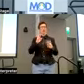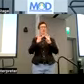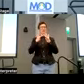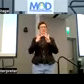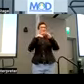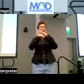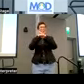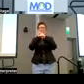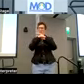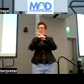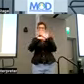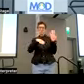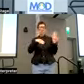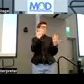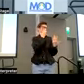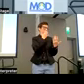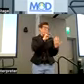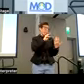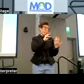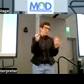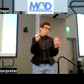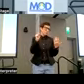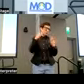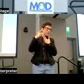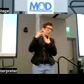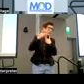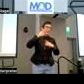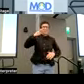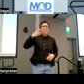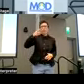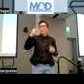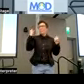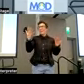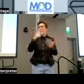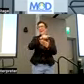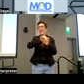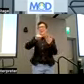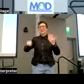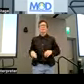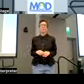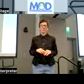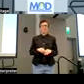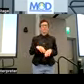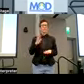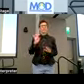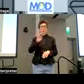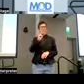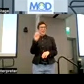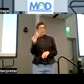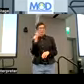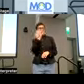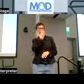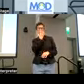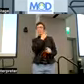All of this stuff is so rich. I've done whole talks on health care accessibility and how it happens. But what I want to highlight for Massachusetts,